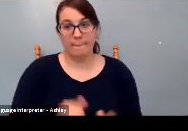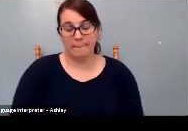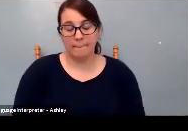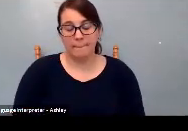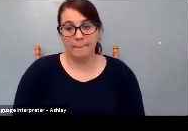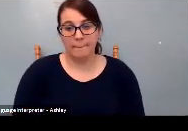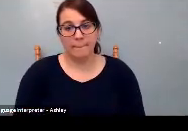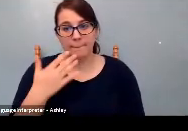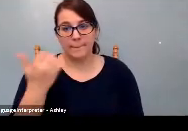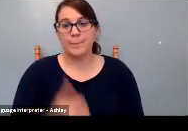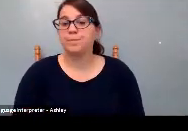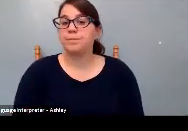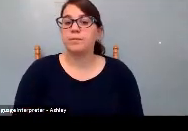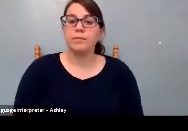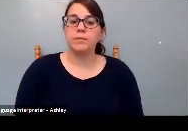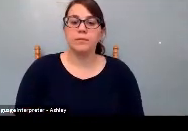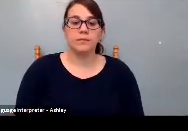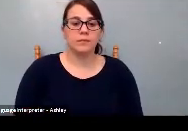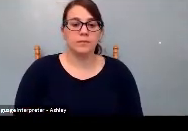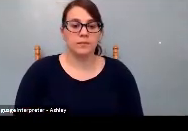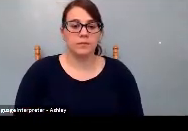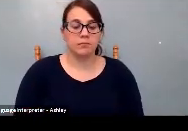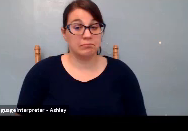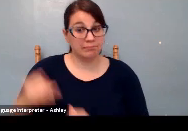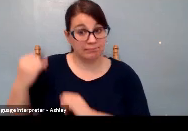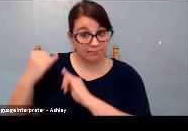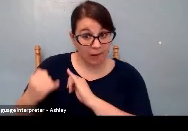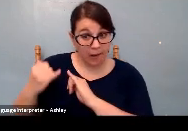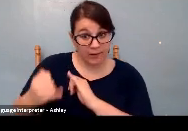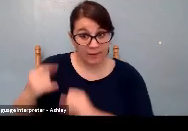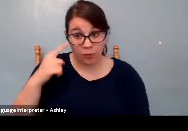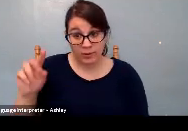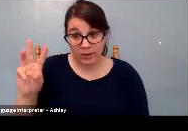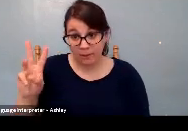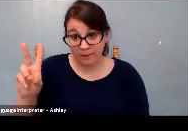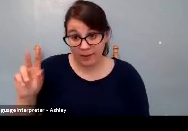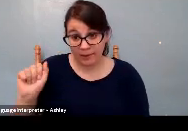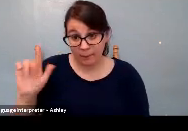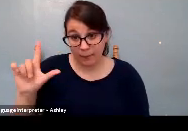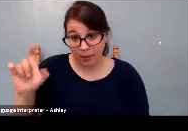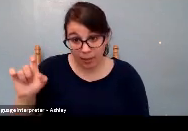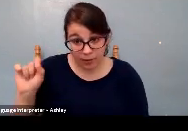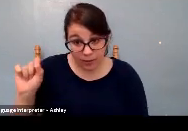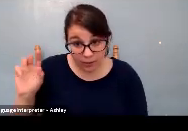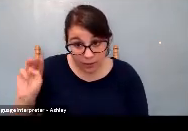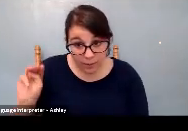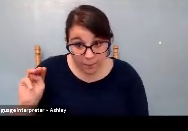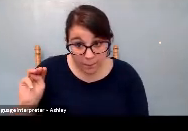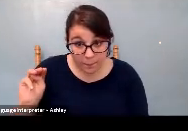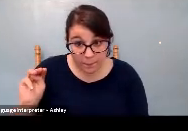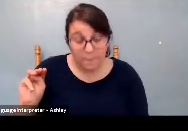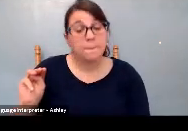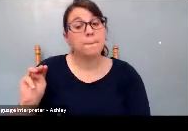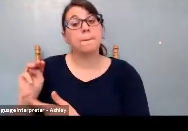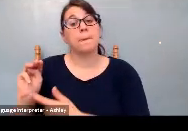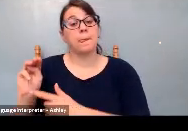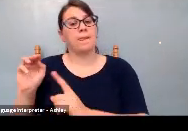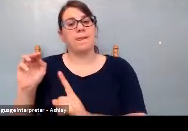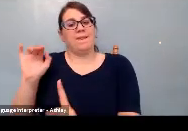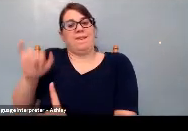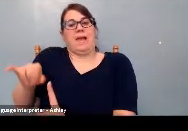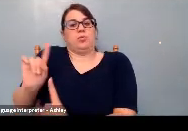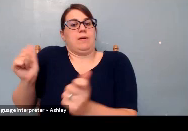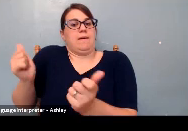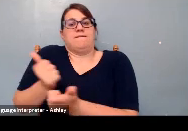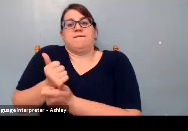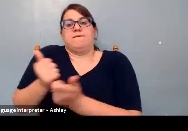last piece is for WVABLE.com. I mentioned that at the beginning. It's the hub of where people can find lots of